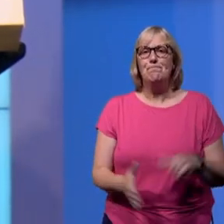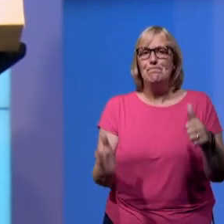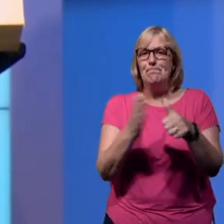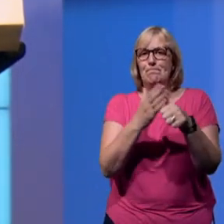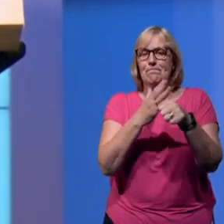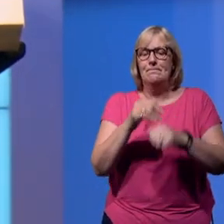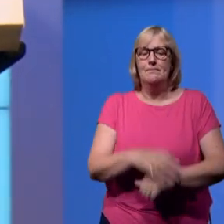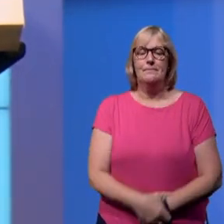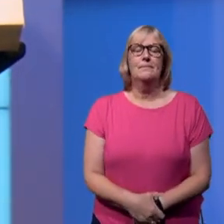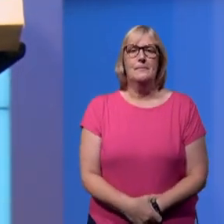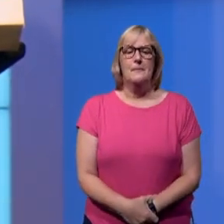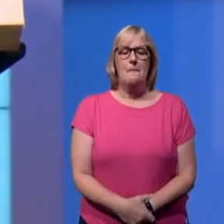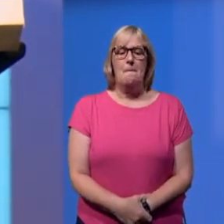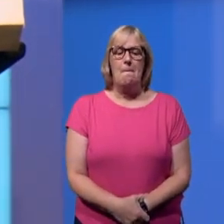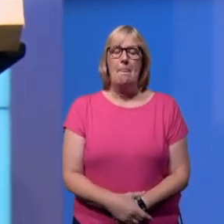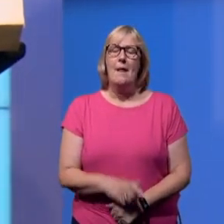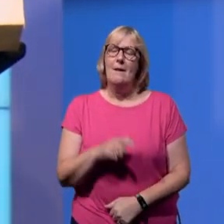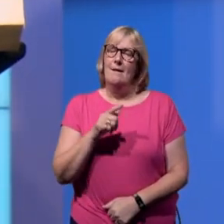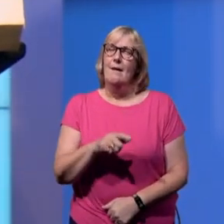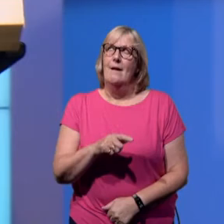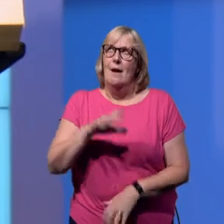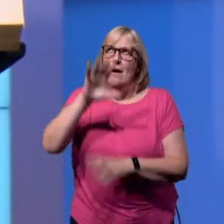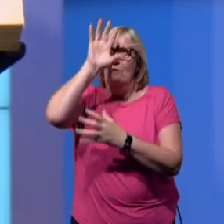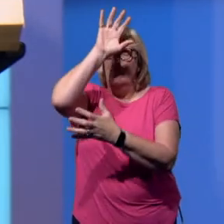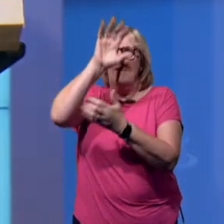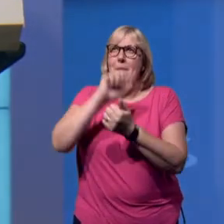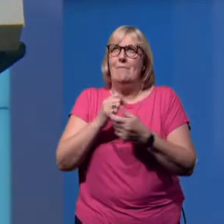one, this helps to remind us how to